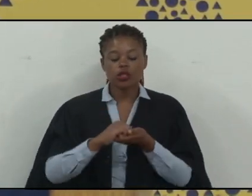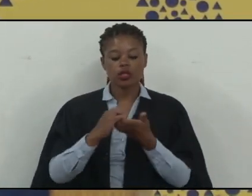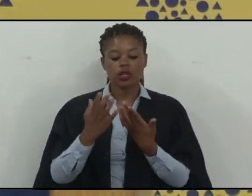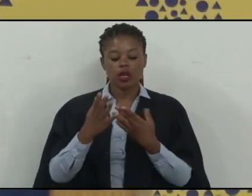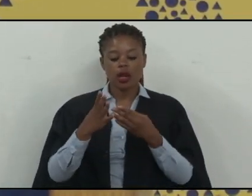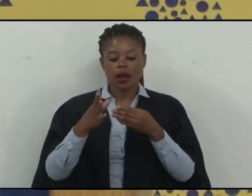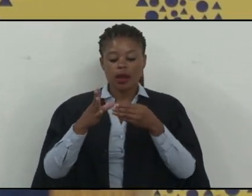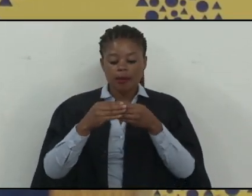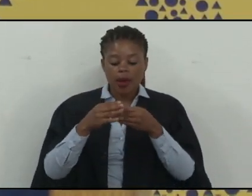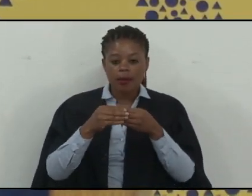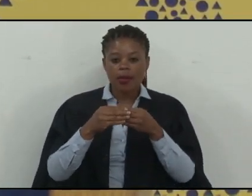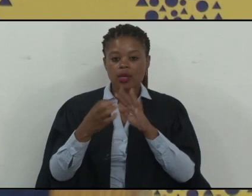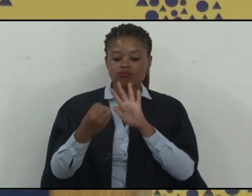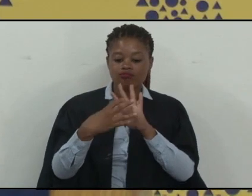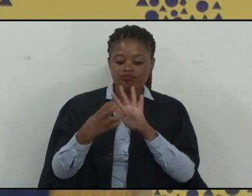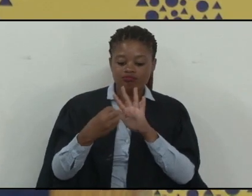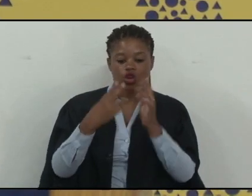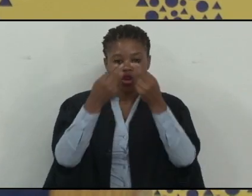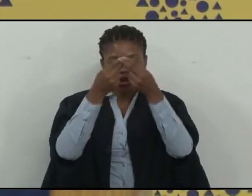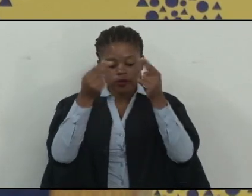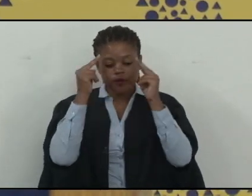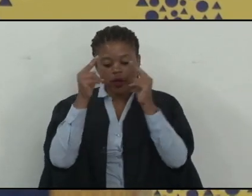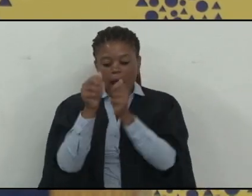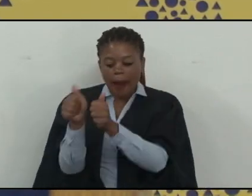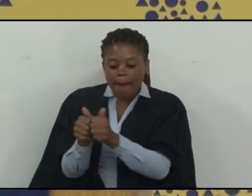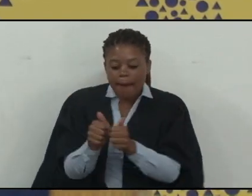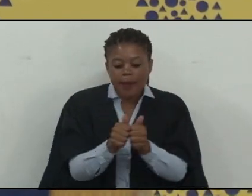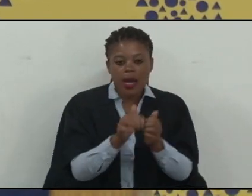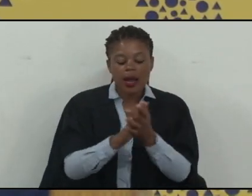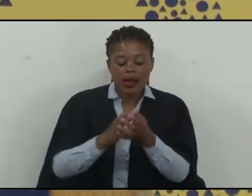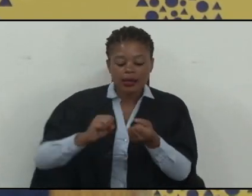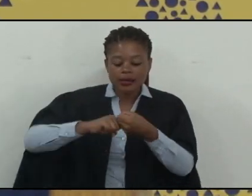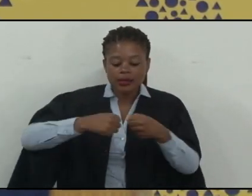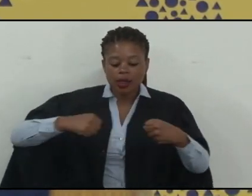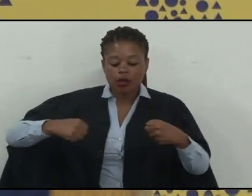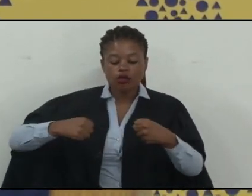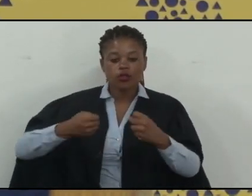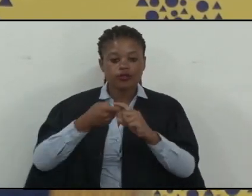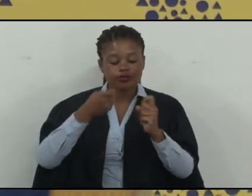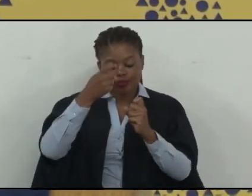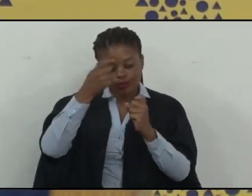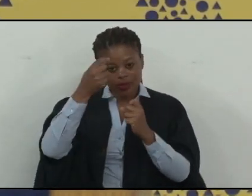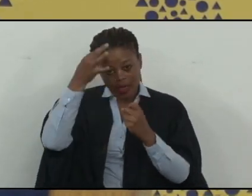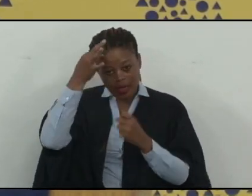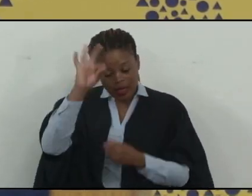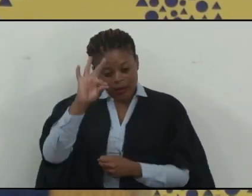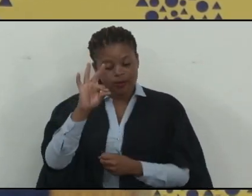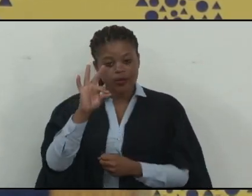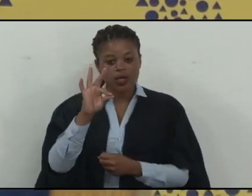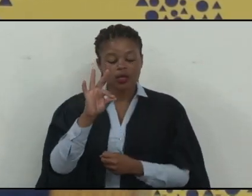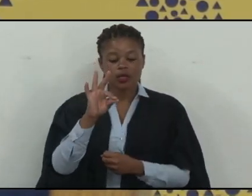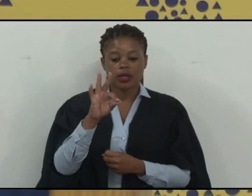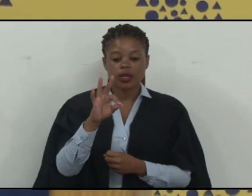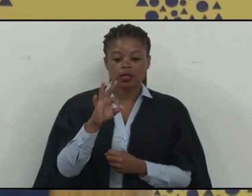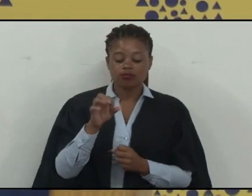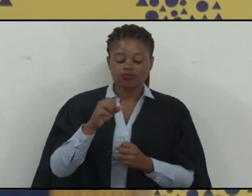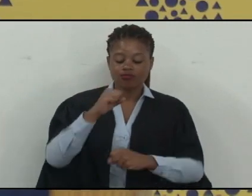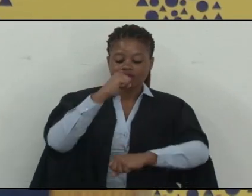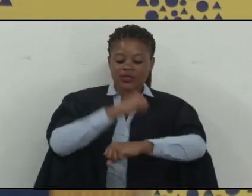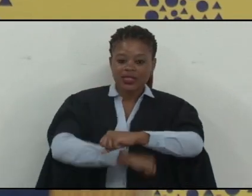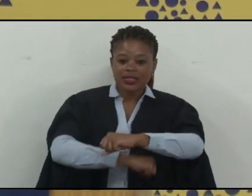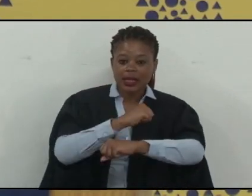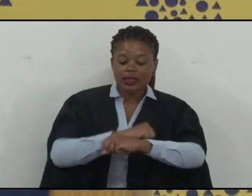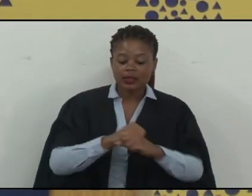media, university partners, and stakeholders from government, the faith sector,